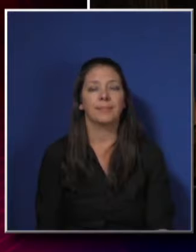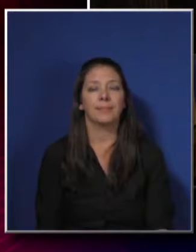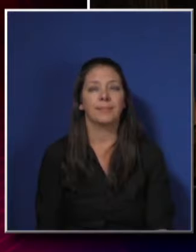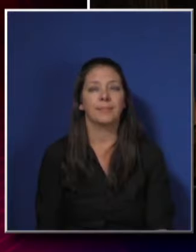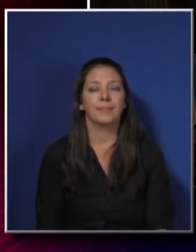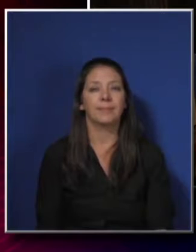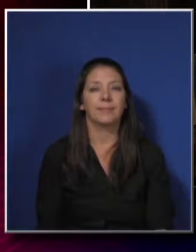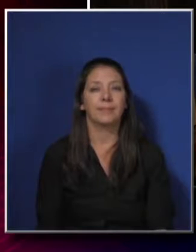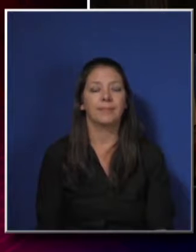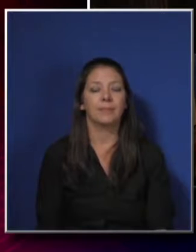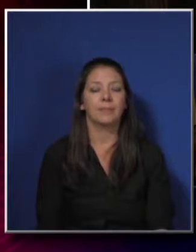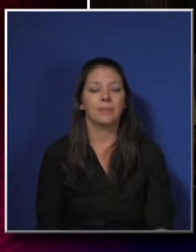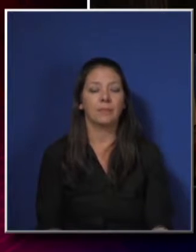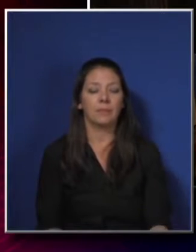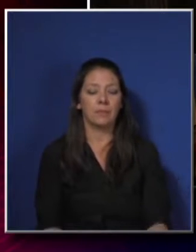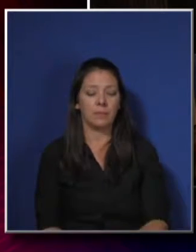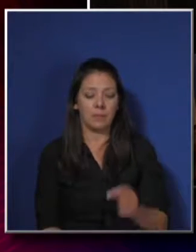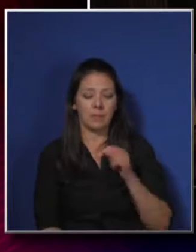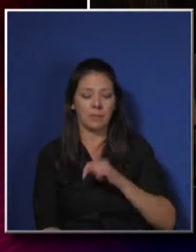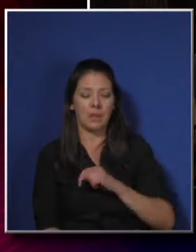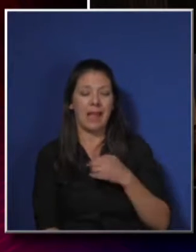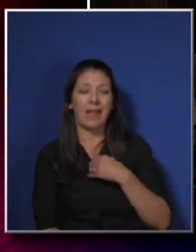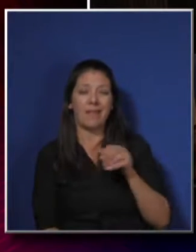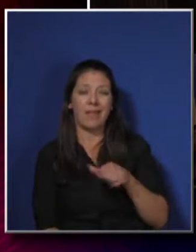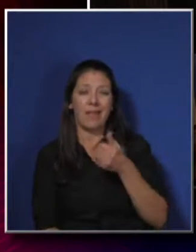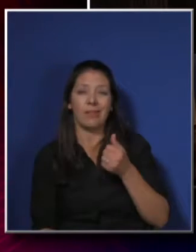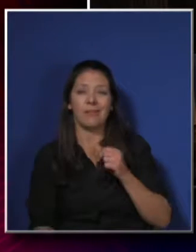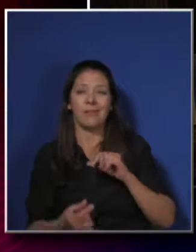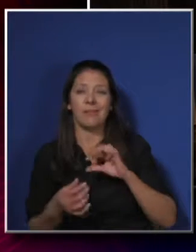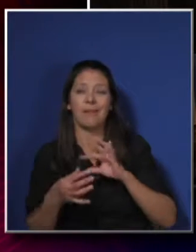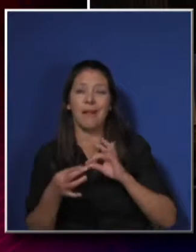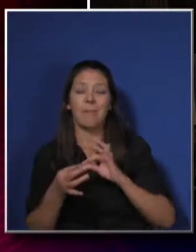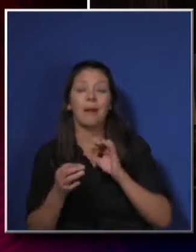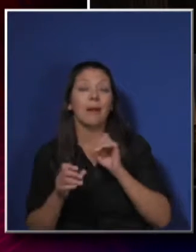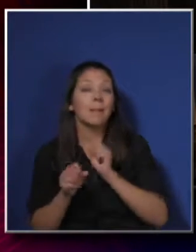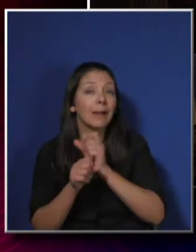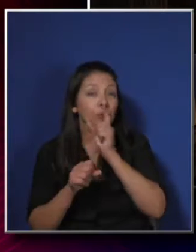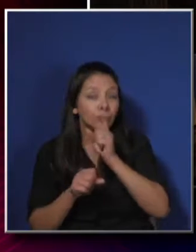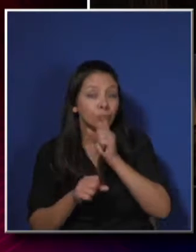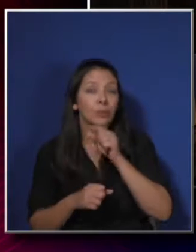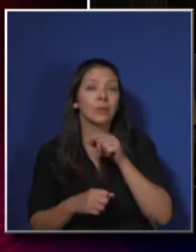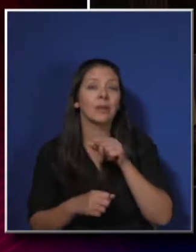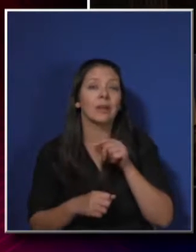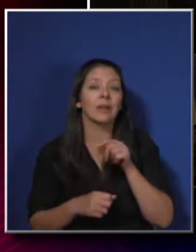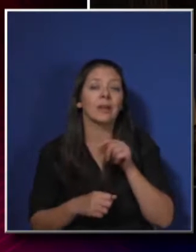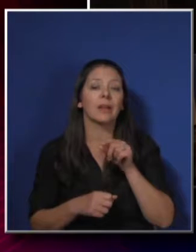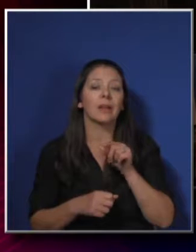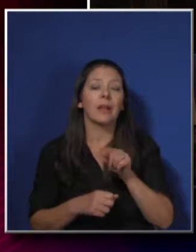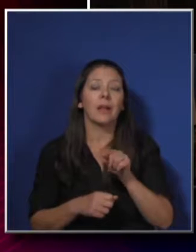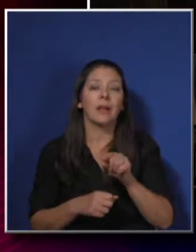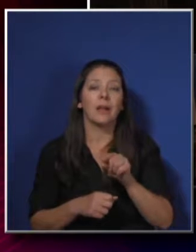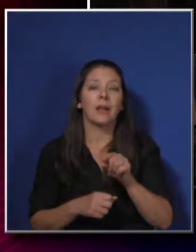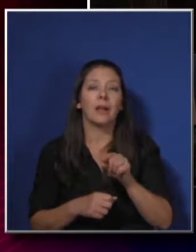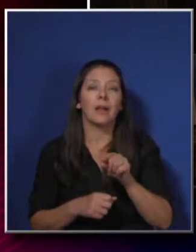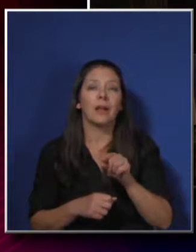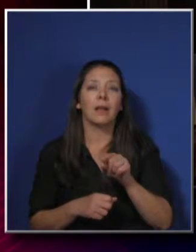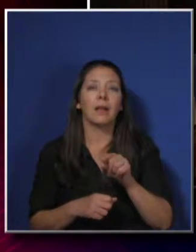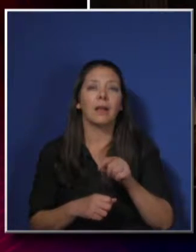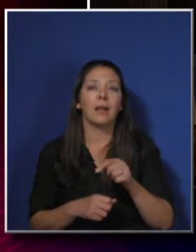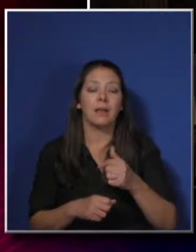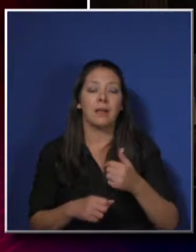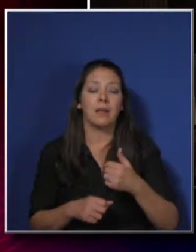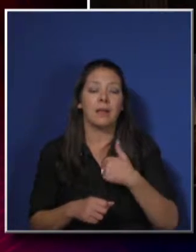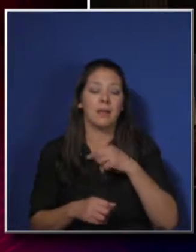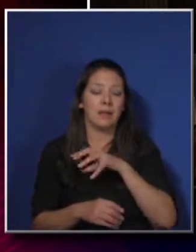Go ahead. The only other comment I would have is to make sure that, because the seat that I am in is